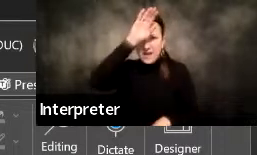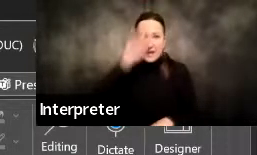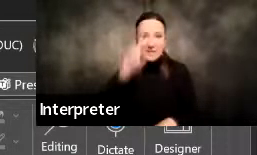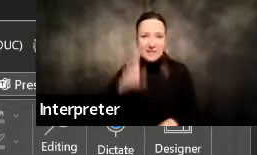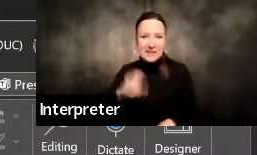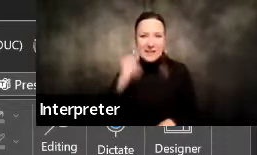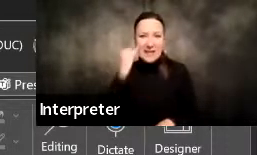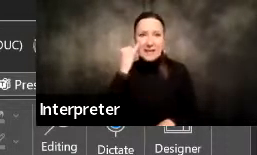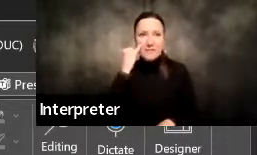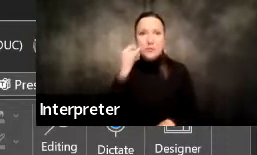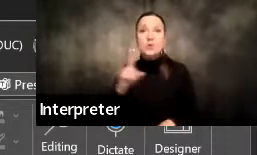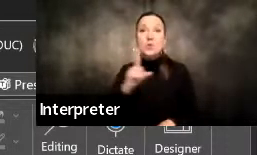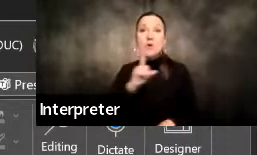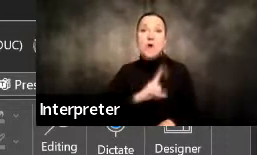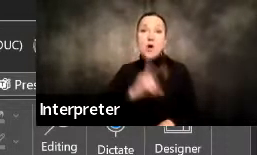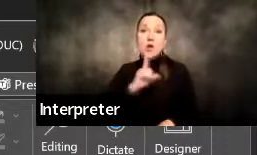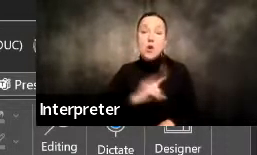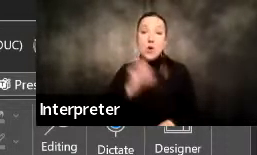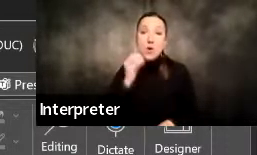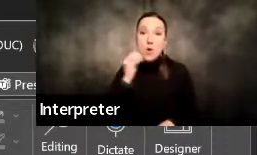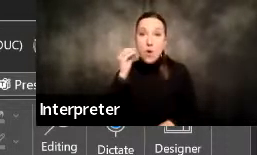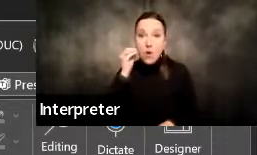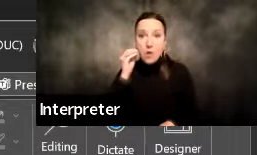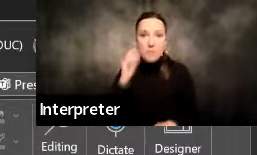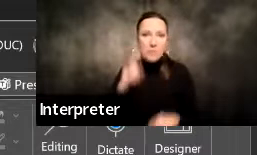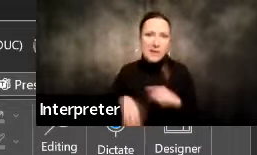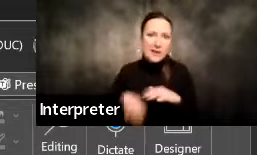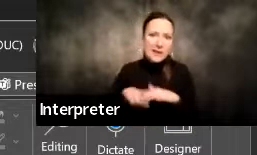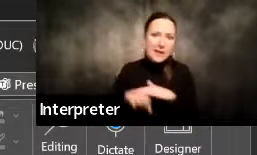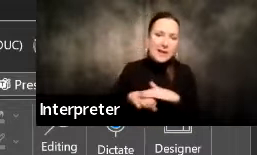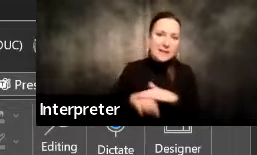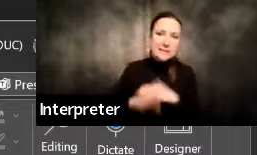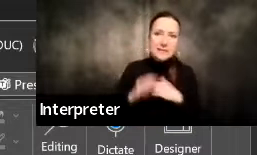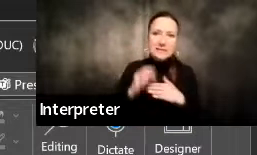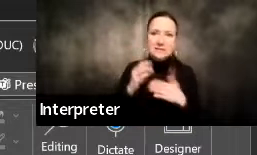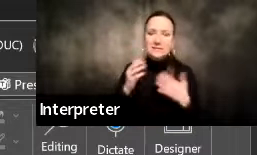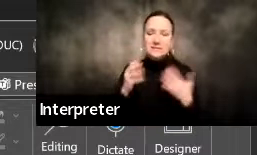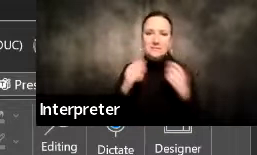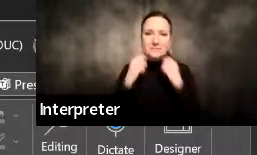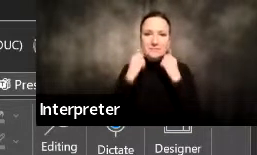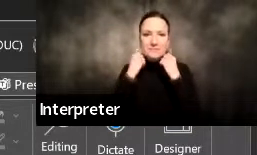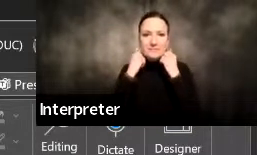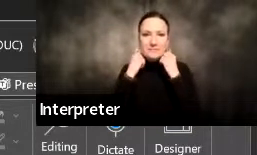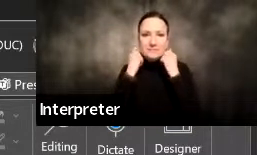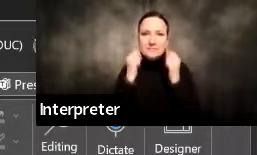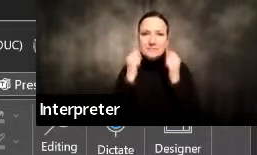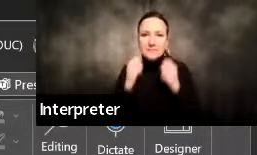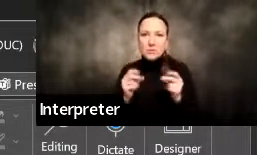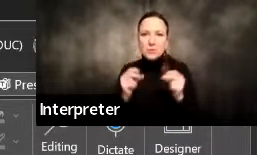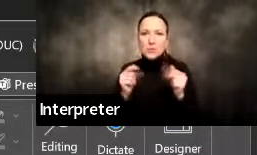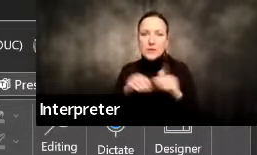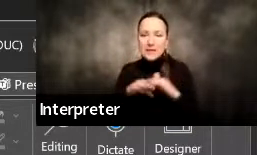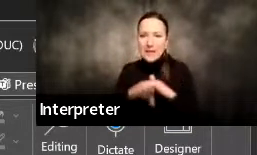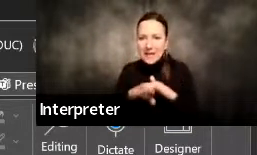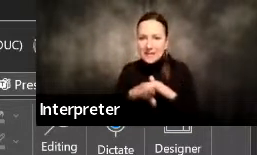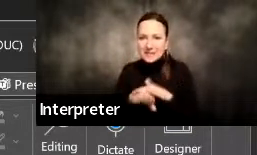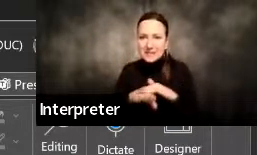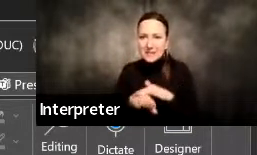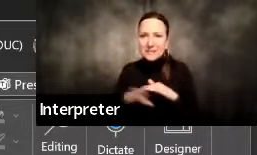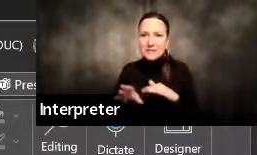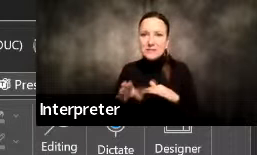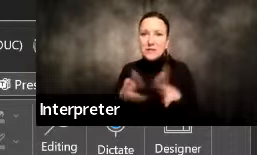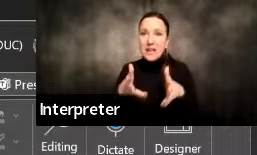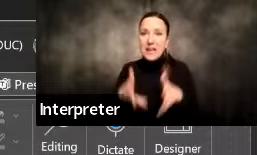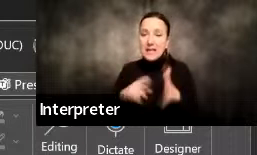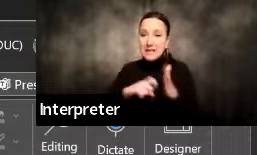home alone and we can't get in all the time, or you don't have quick access if there's an emergency, you can leave a